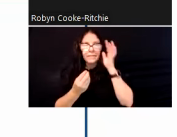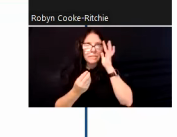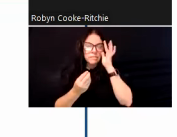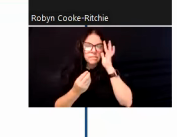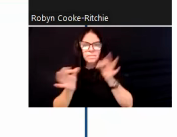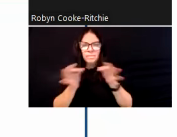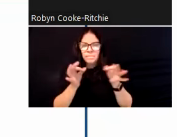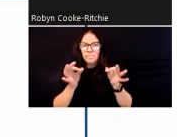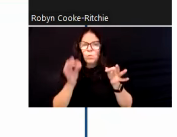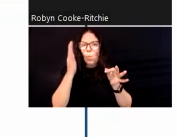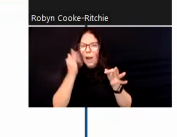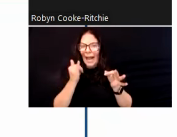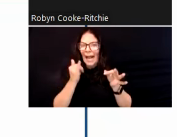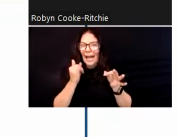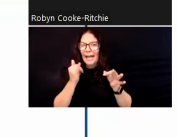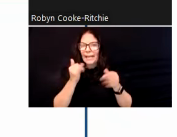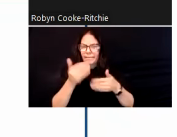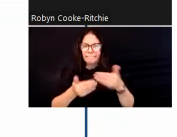a certain way.